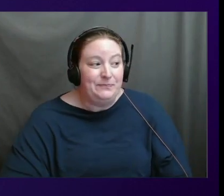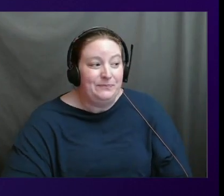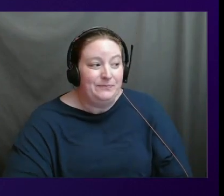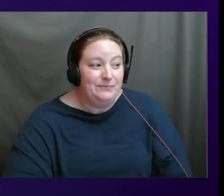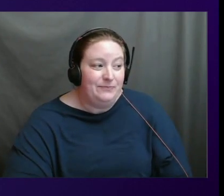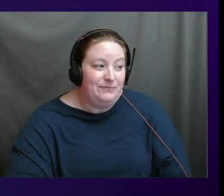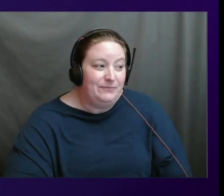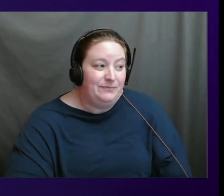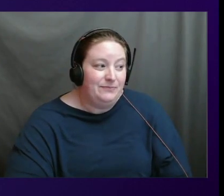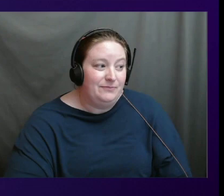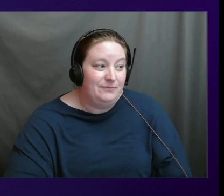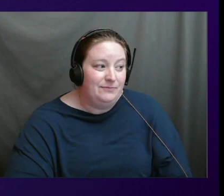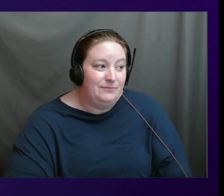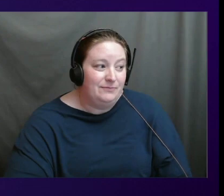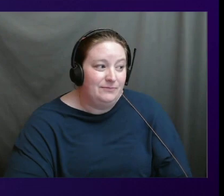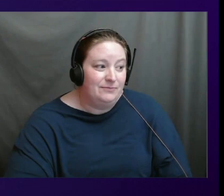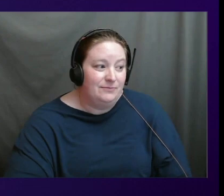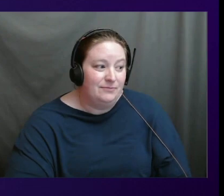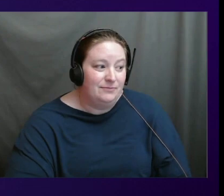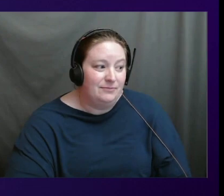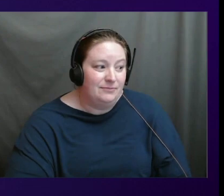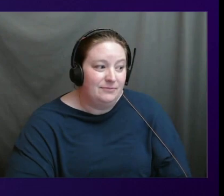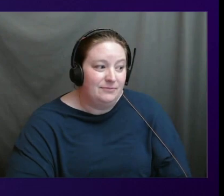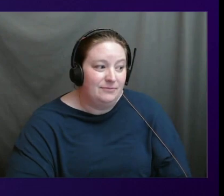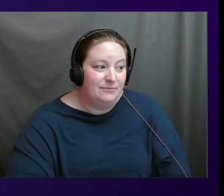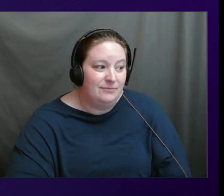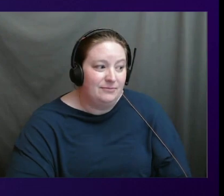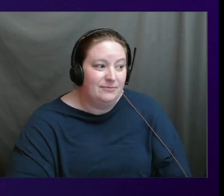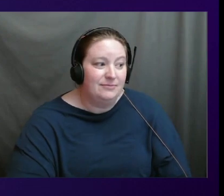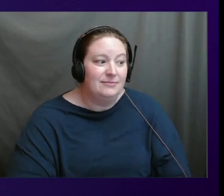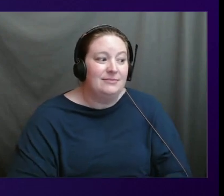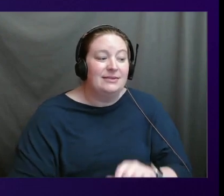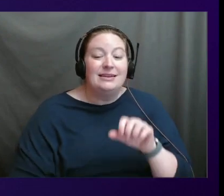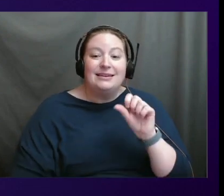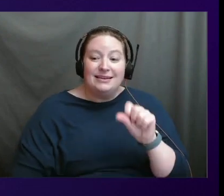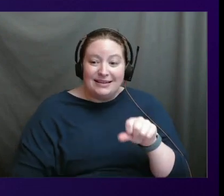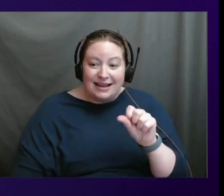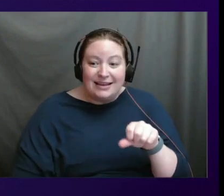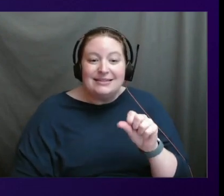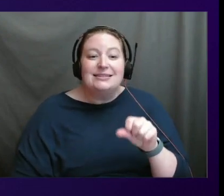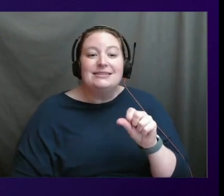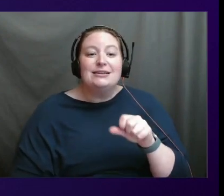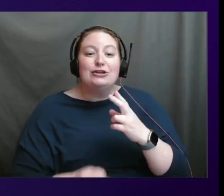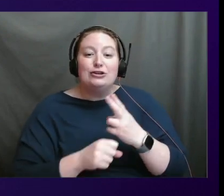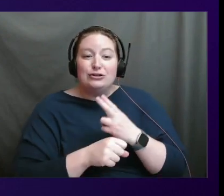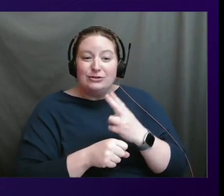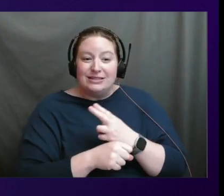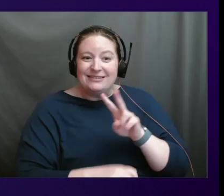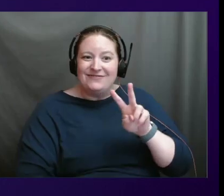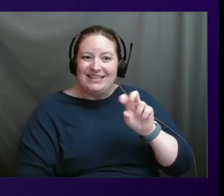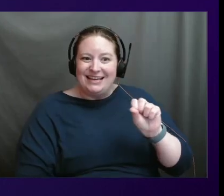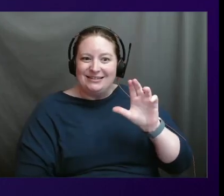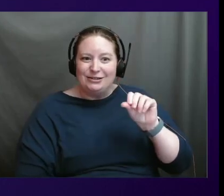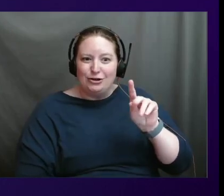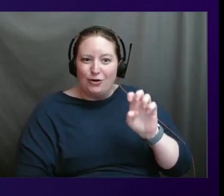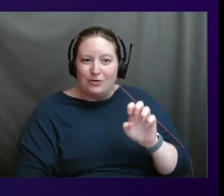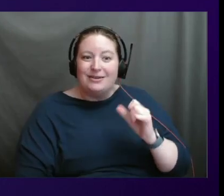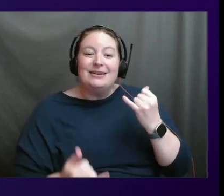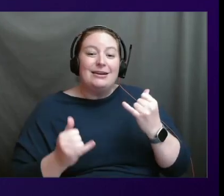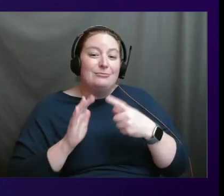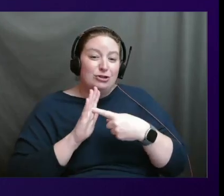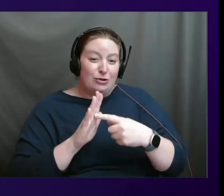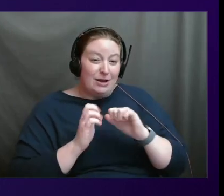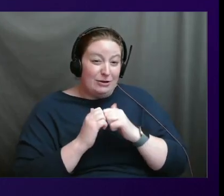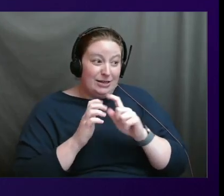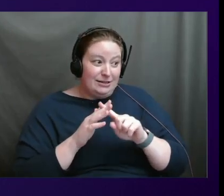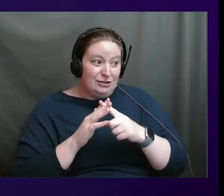Yeah, but as well, Do you it have a started. favorite Yes, the IDE? demo has started. Fantastic. Oh, We're great. using VS Code. This one? So now I'm This showing one. you how to get started. It's just in this